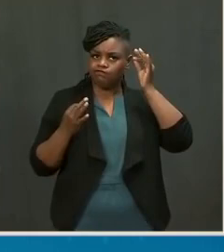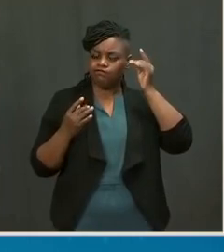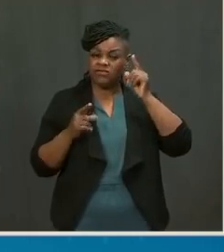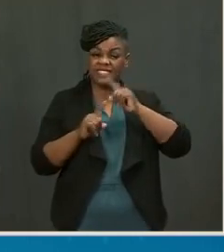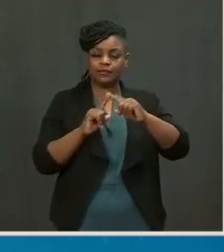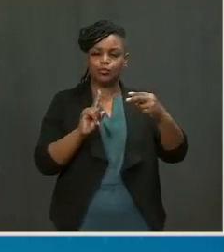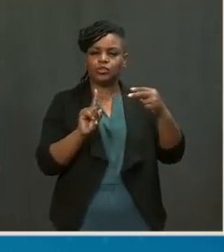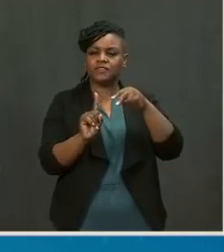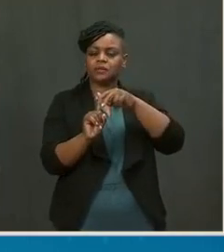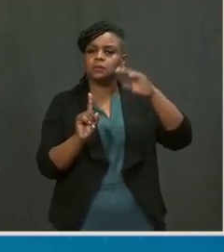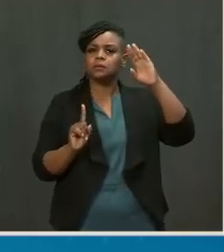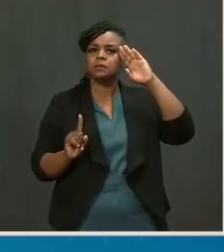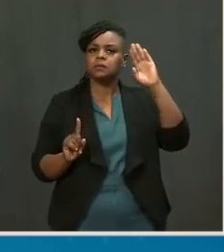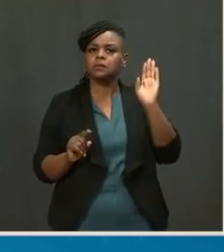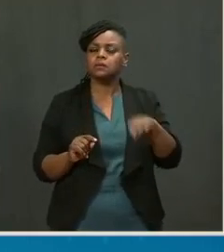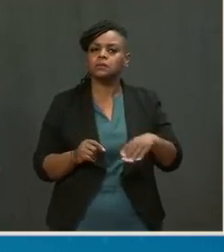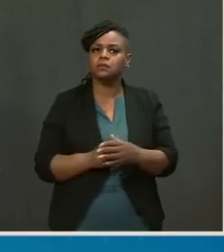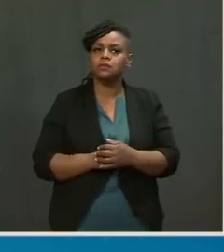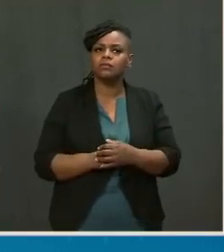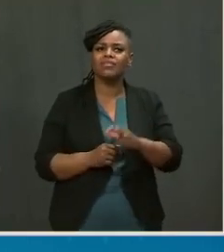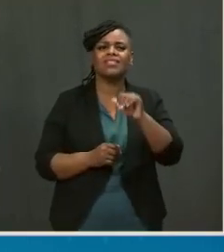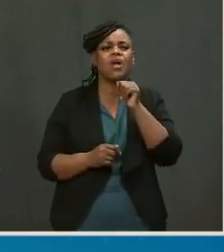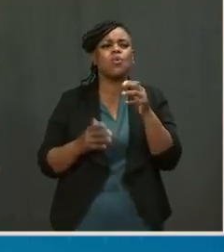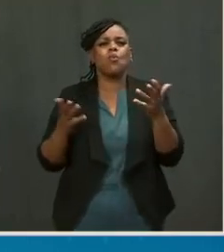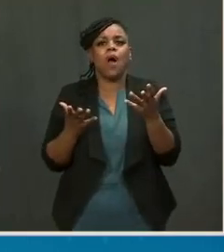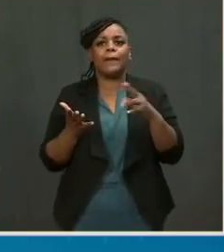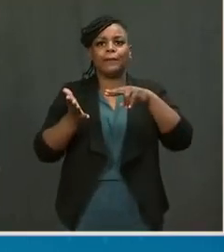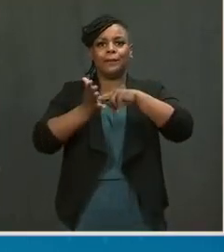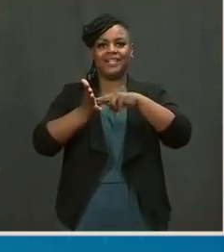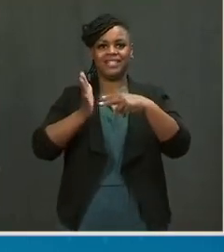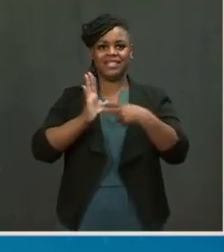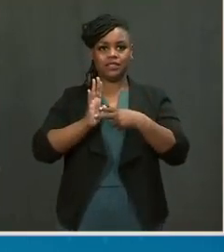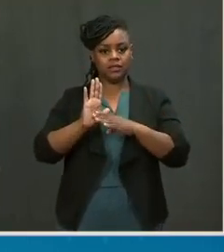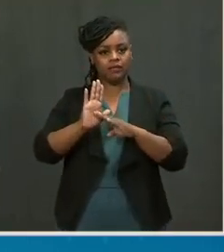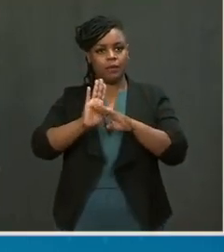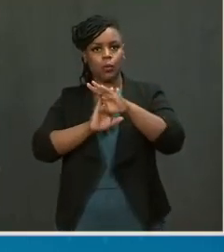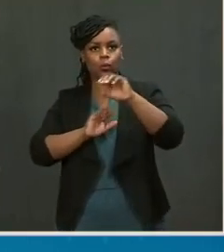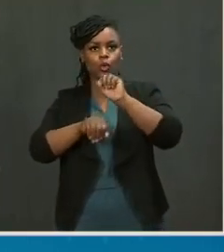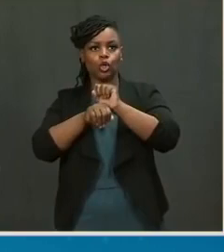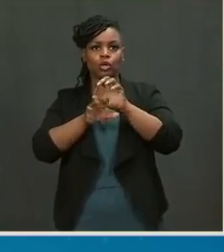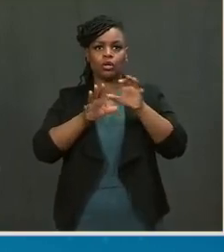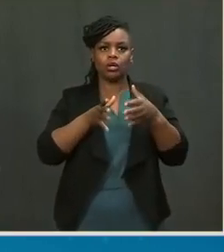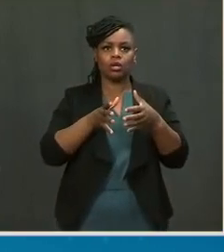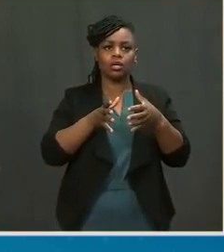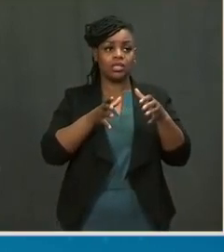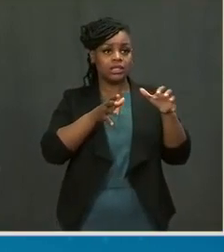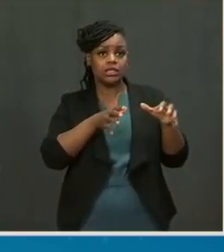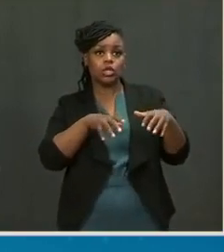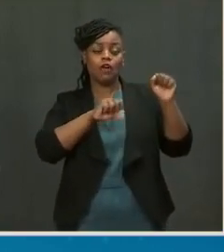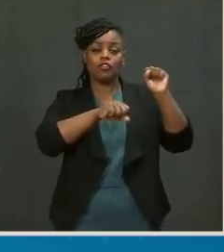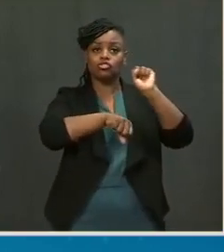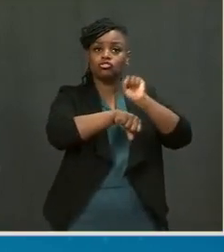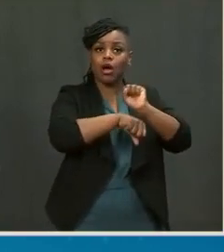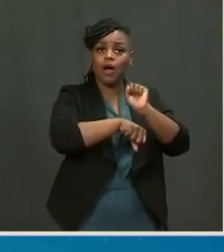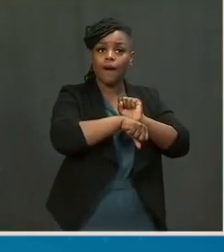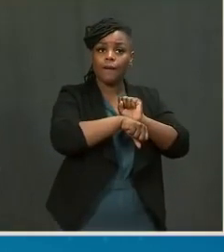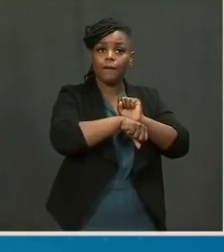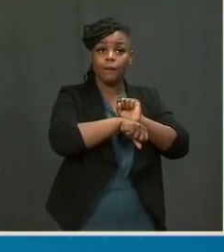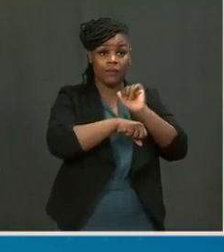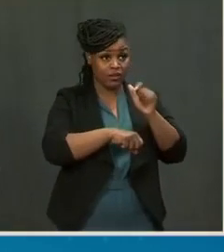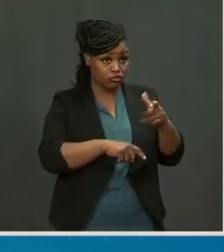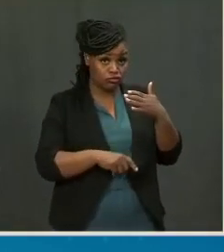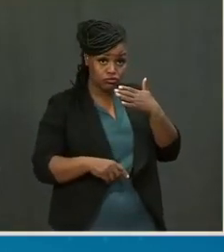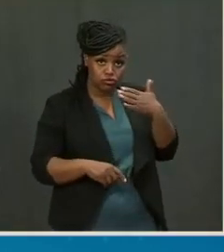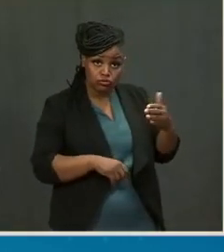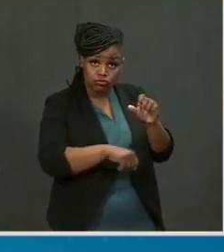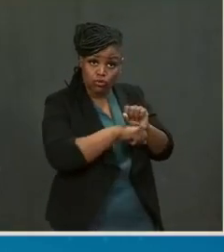of what it means to develop a workforce to take on the jobs and then to ensure that they are good jobs. And what do you mean by